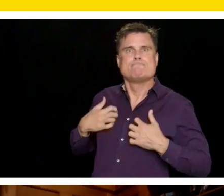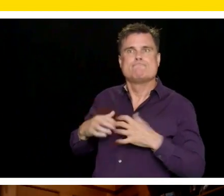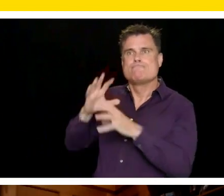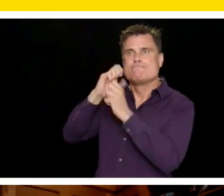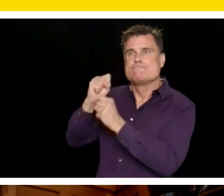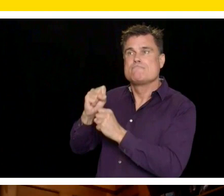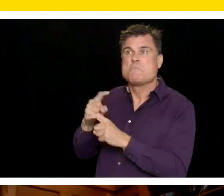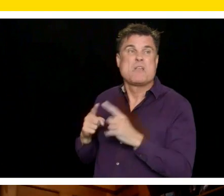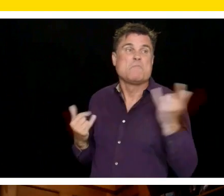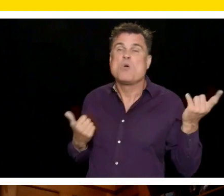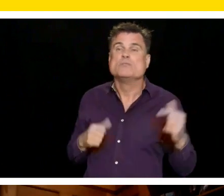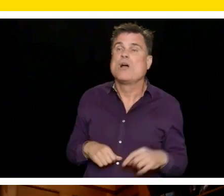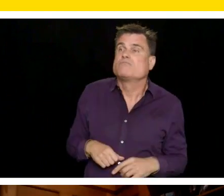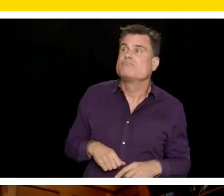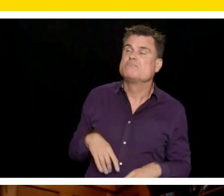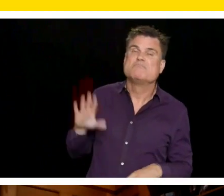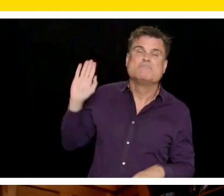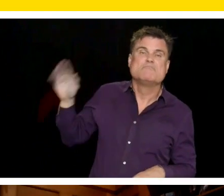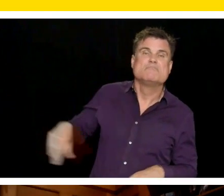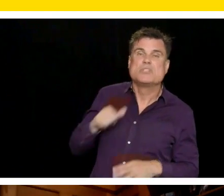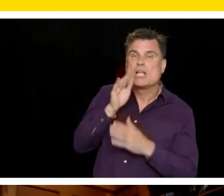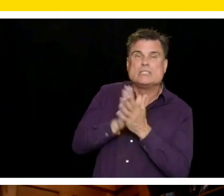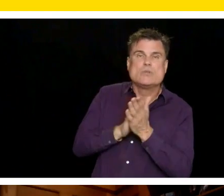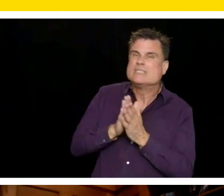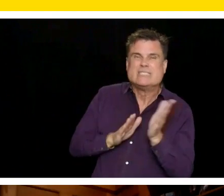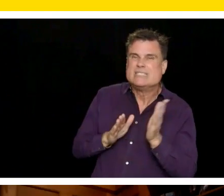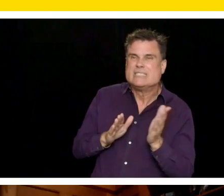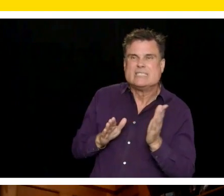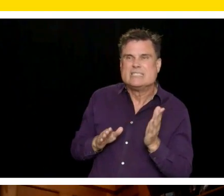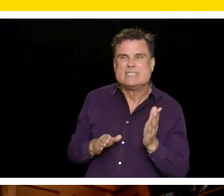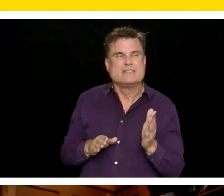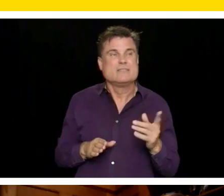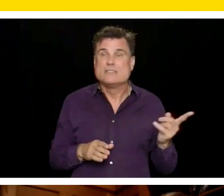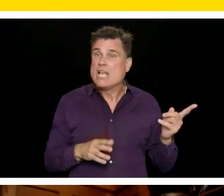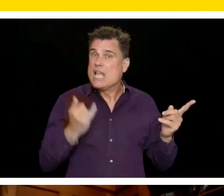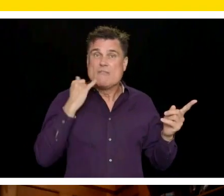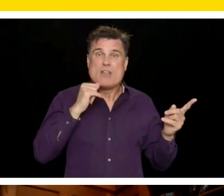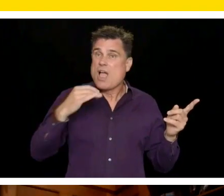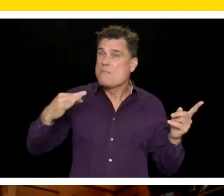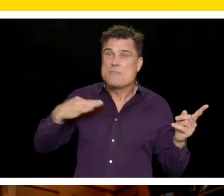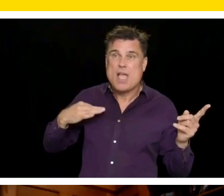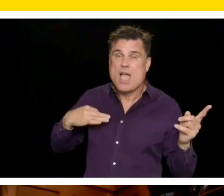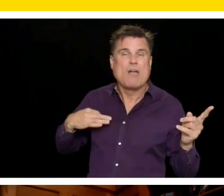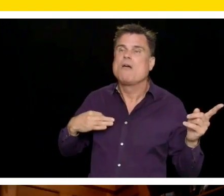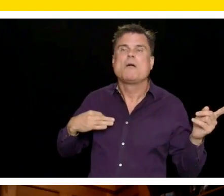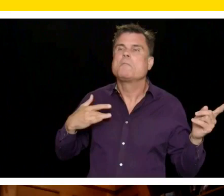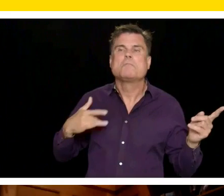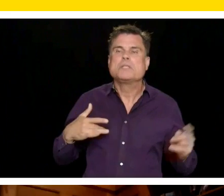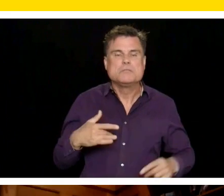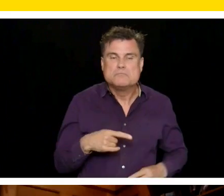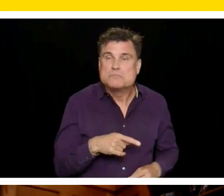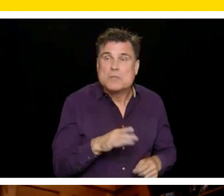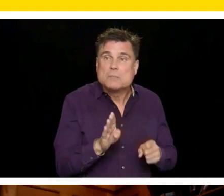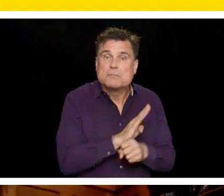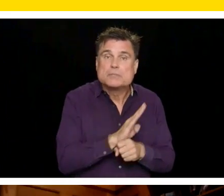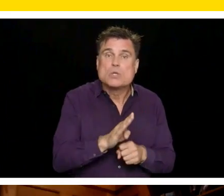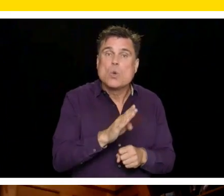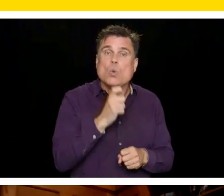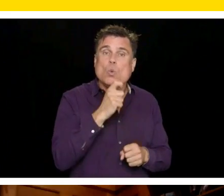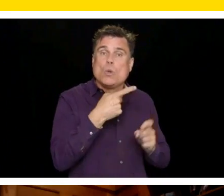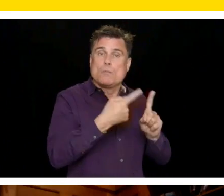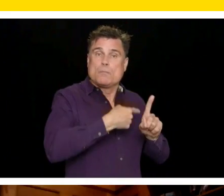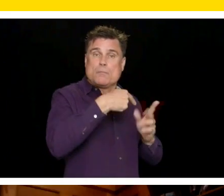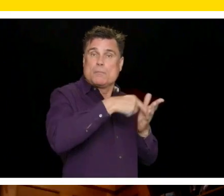I guess on a hope, have somebody else come into that commercial space. I'm not sure who would be able to do that in this